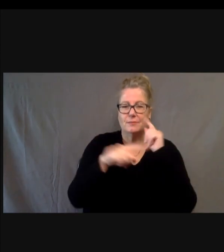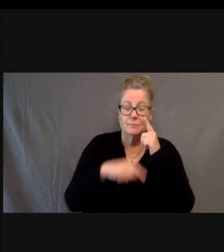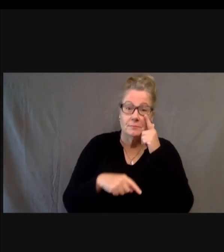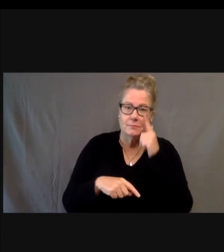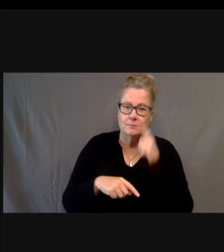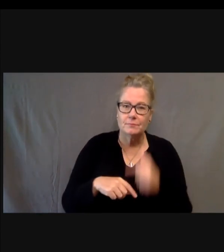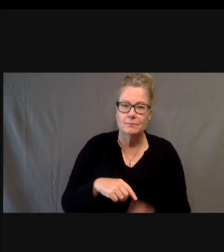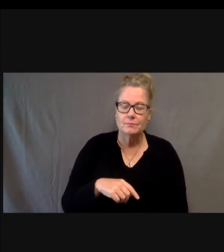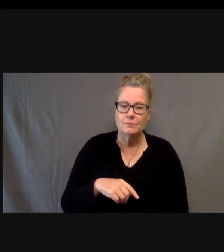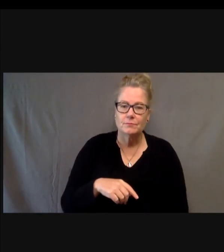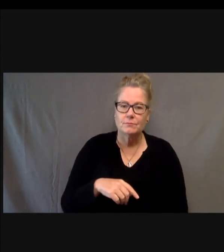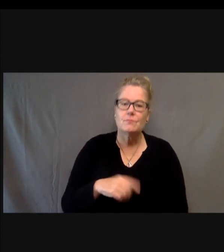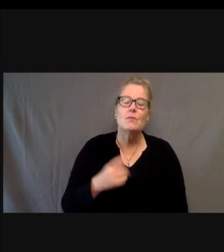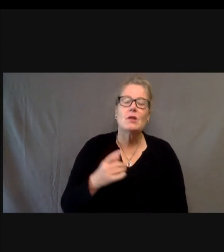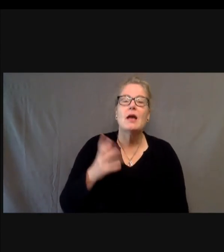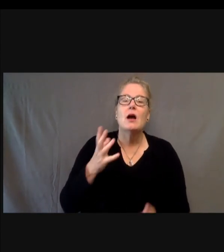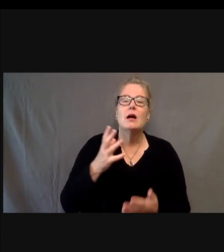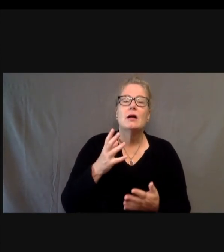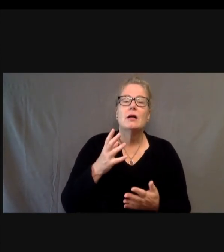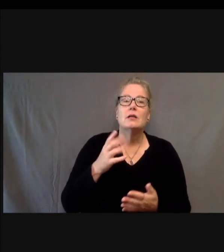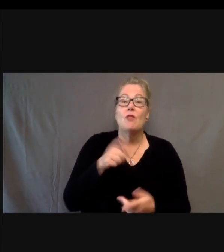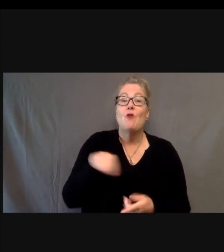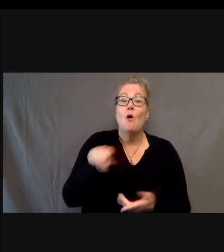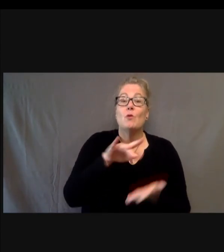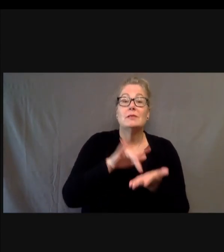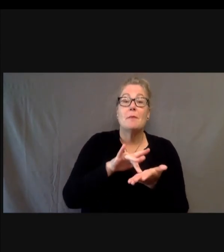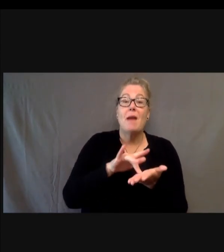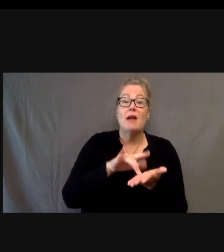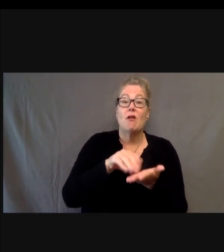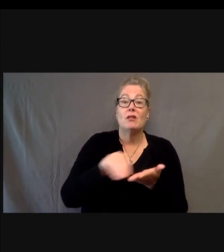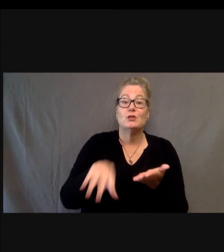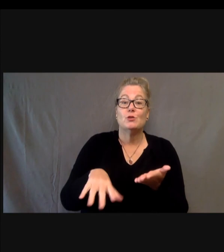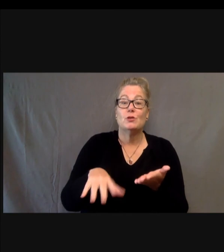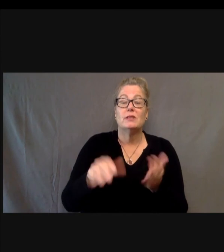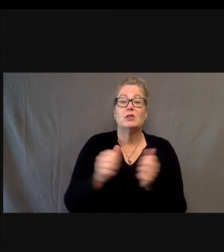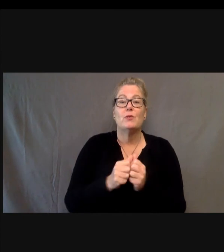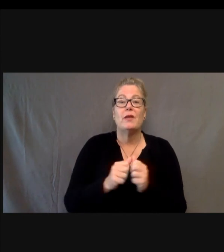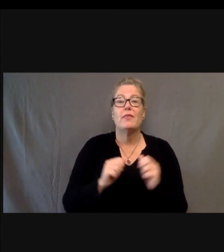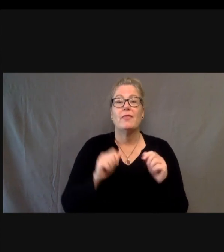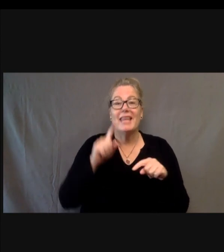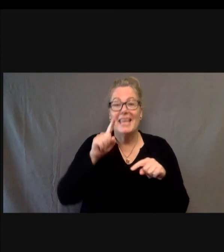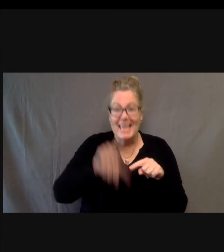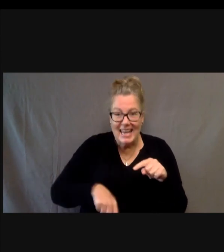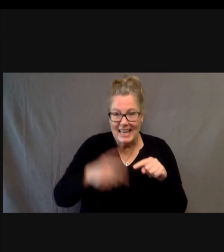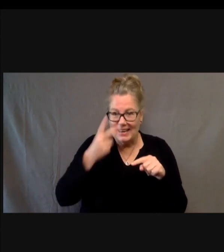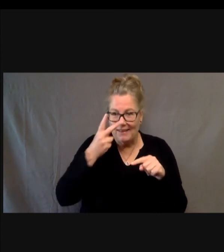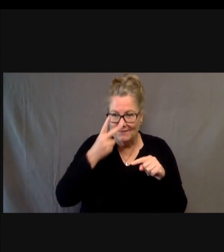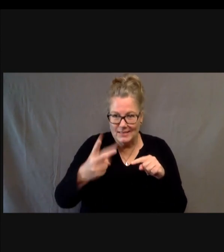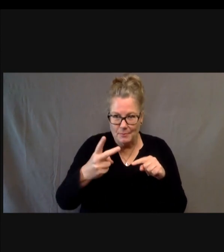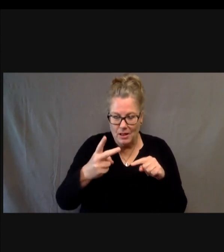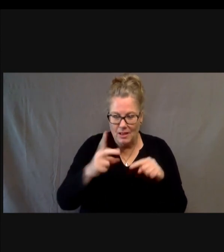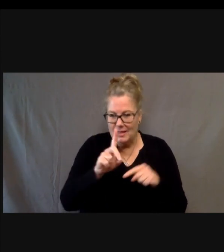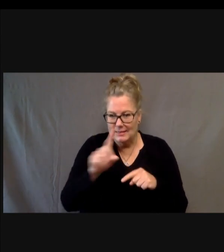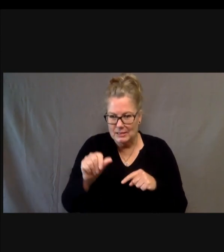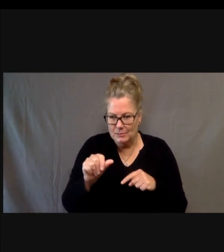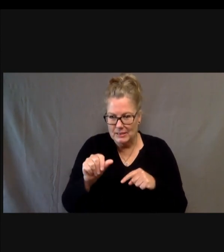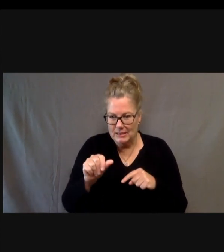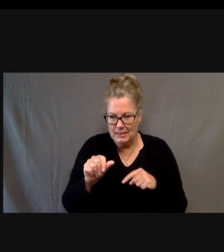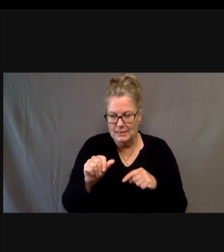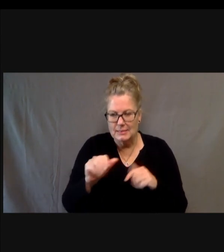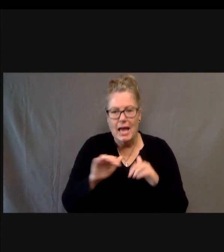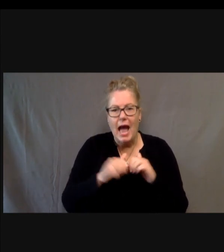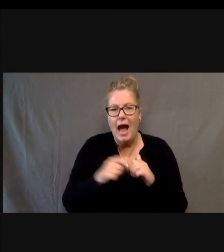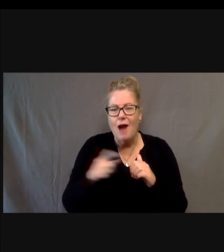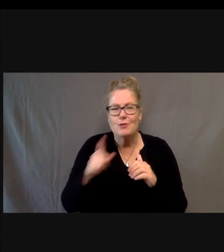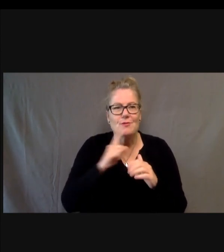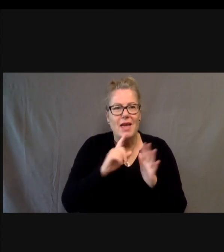with invisible disabilities successfully identify other students with similar interests in